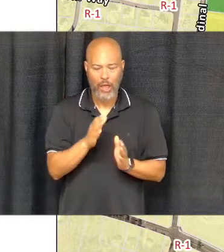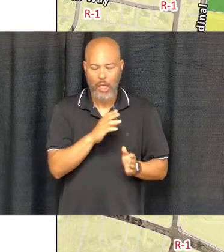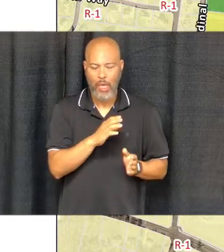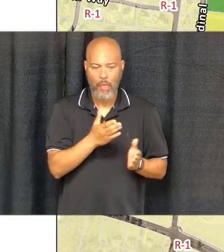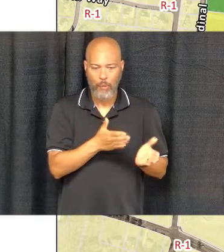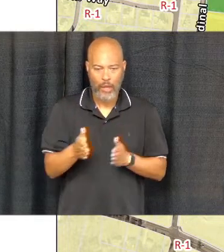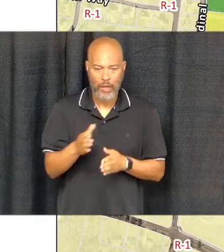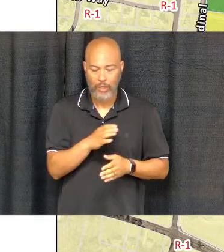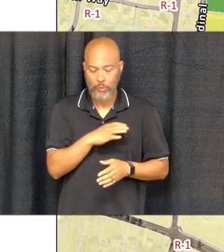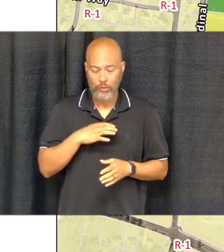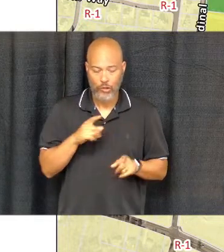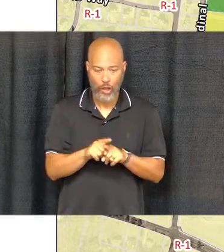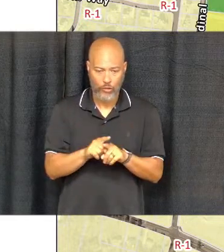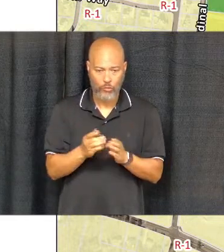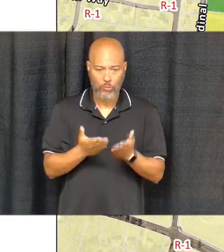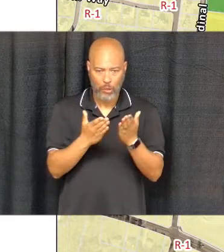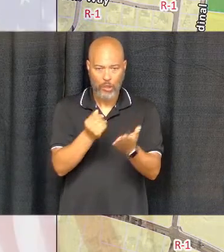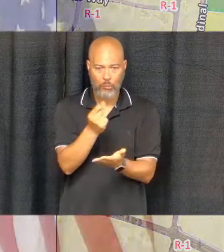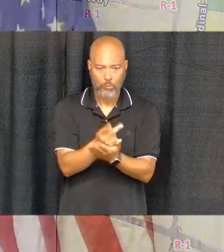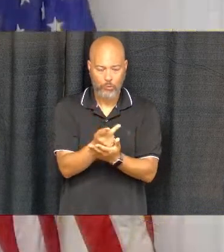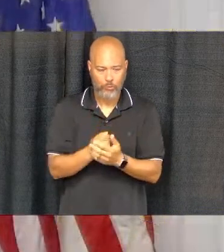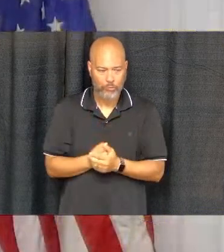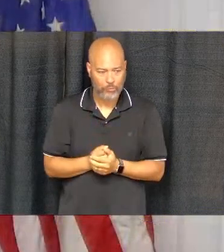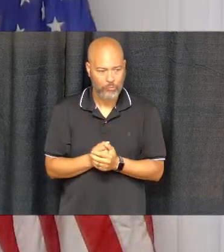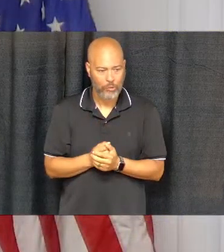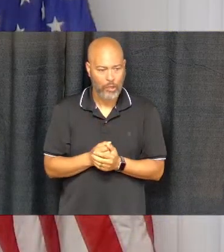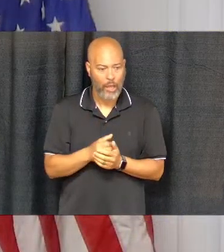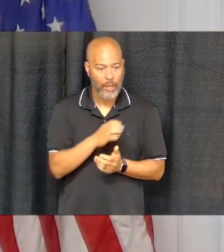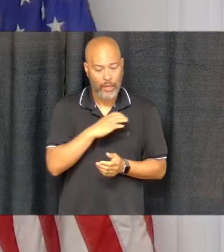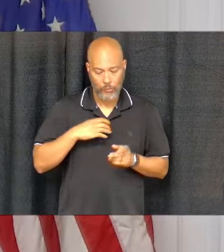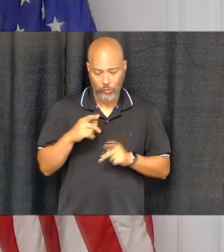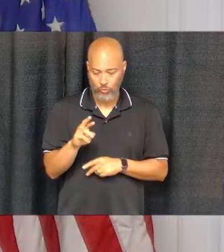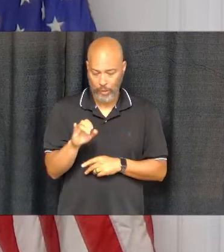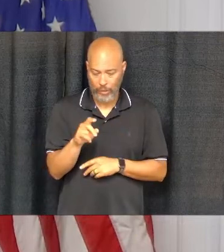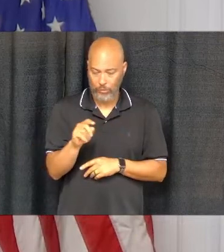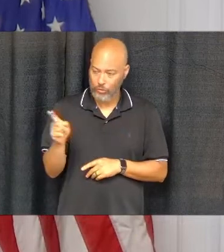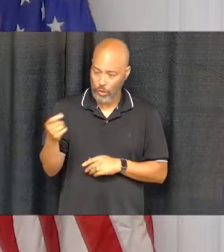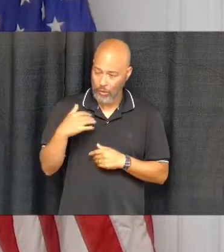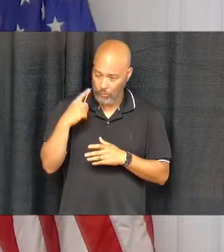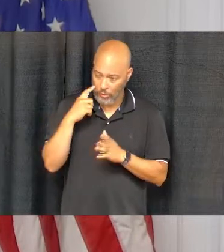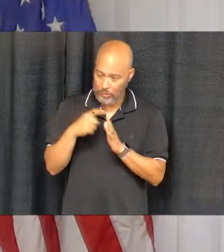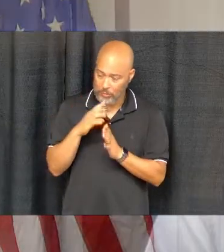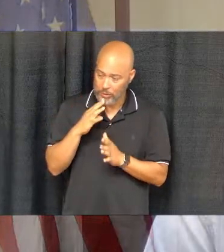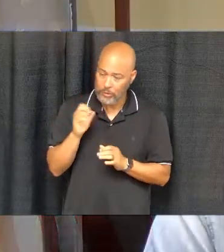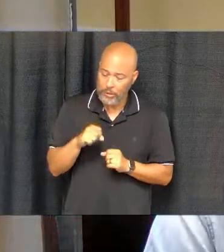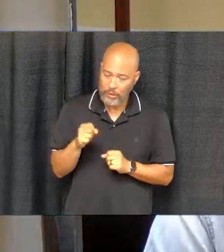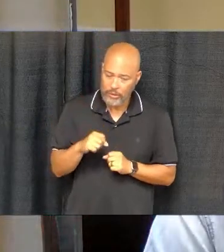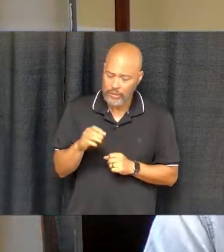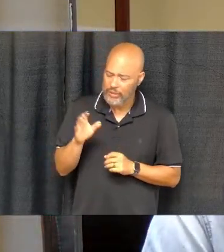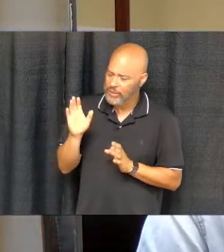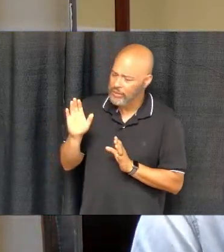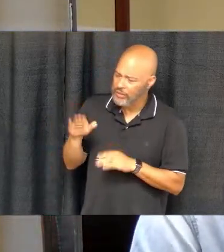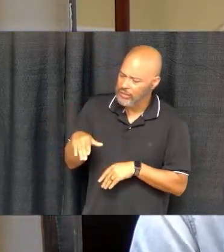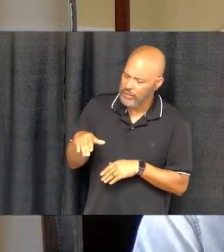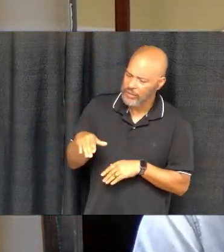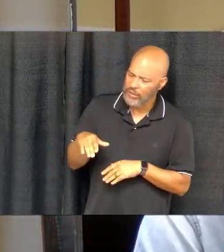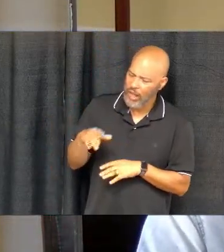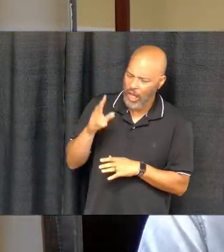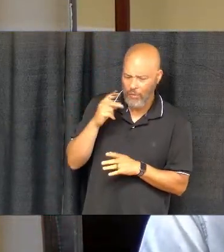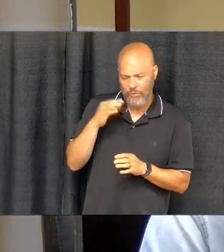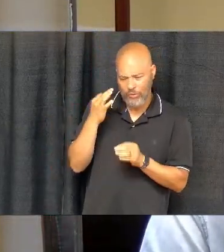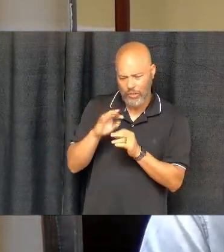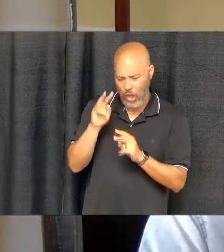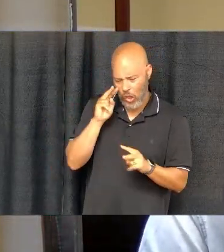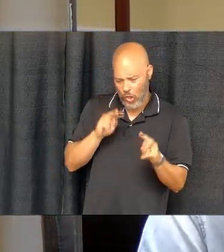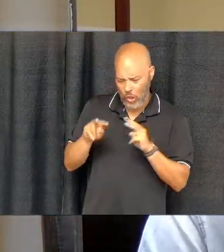also recommends approval. Thank you, Mr. Tindall. Councilperson Reynolds, you're recognized. Yeah, Mr. Tindall, just looking from